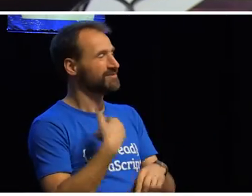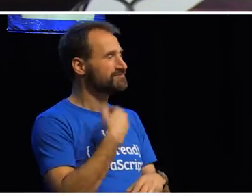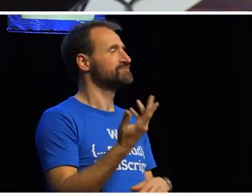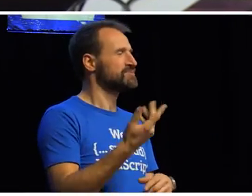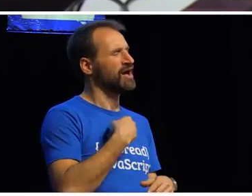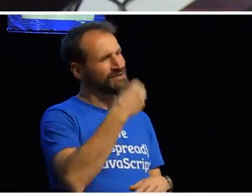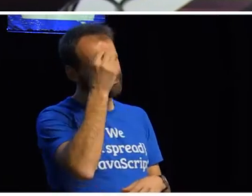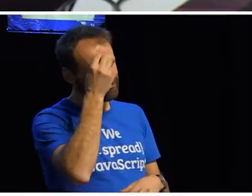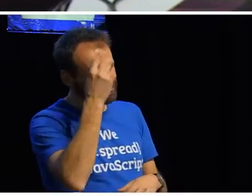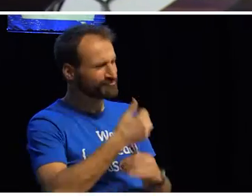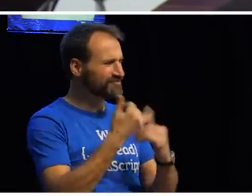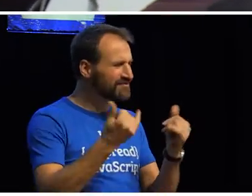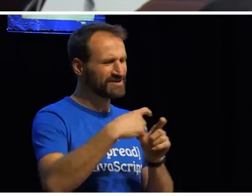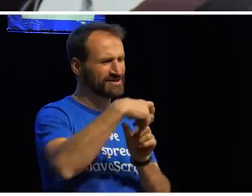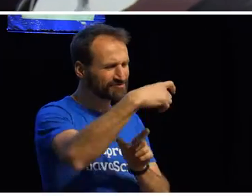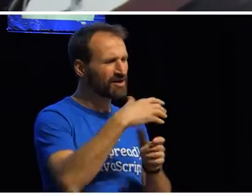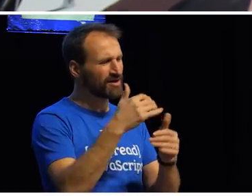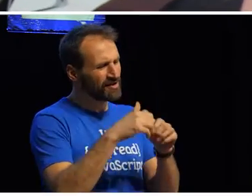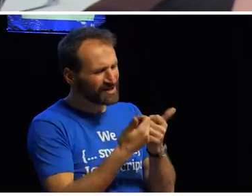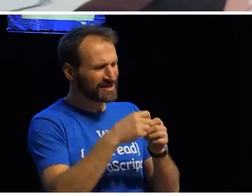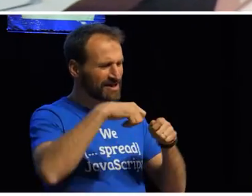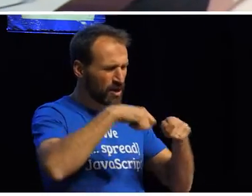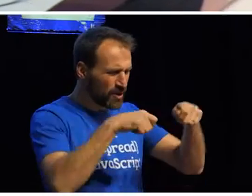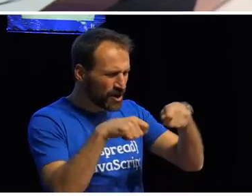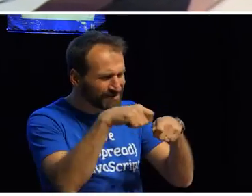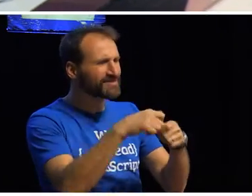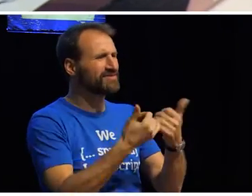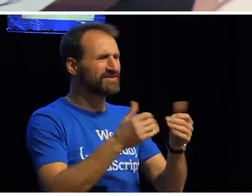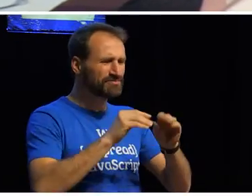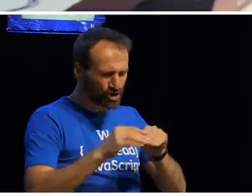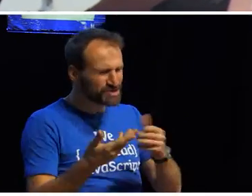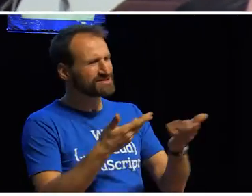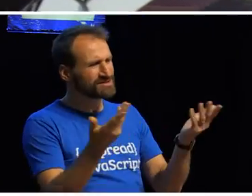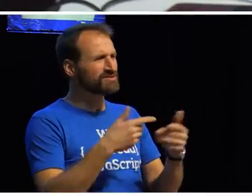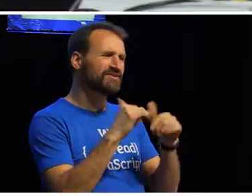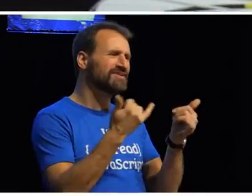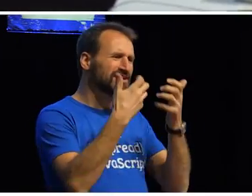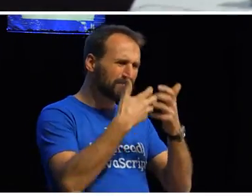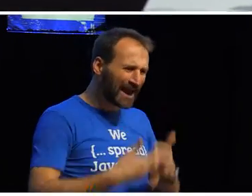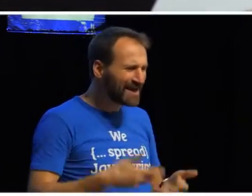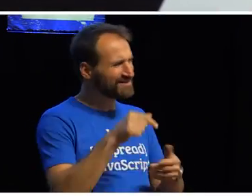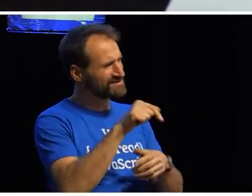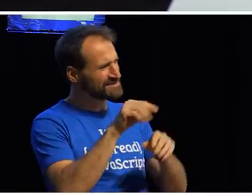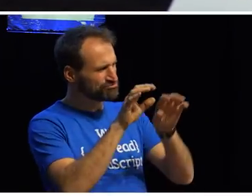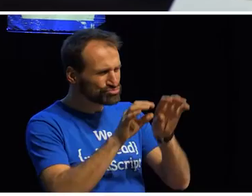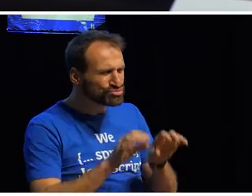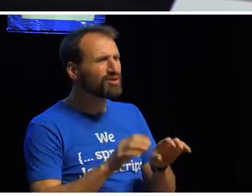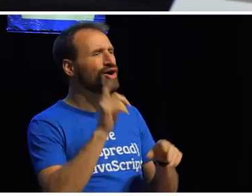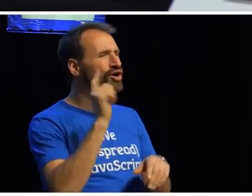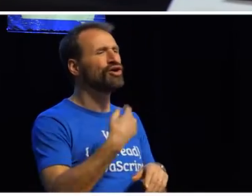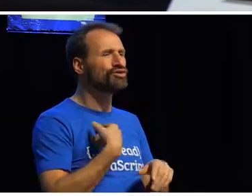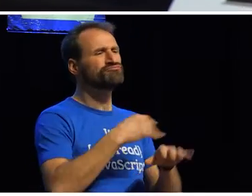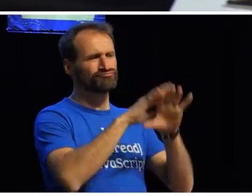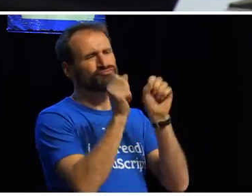use breadboard, you know, how to wire properly, how to use, you know, resistance, how to calculate resistance and all those, and I did all